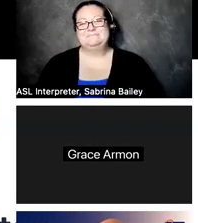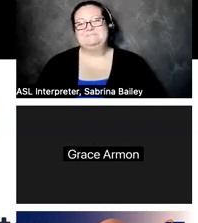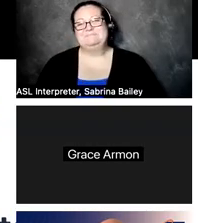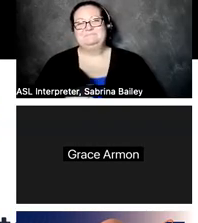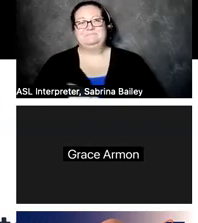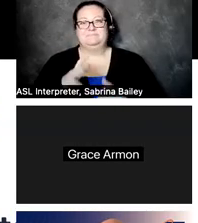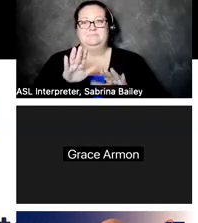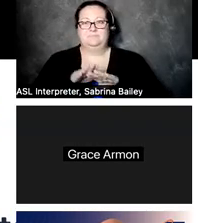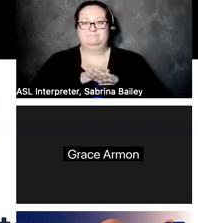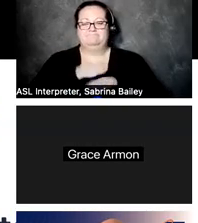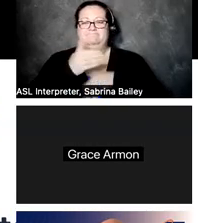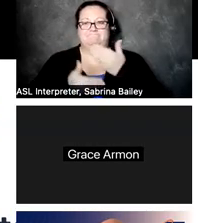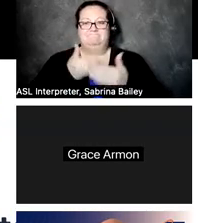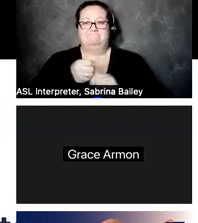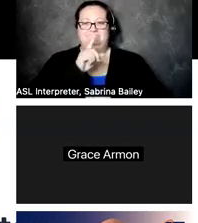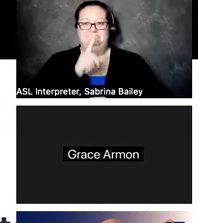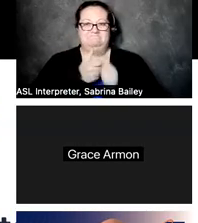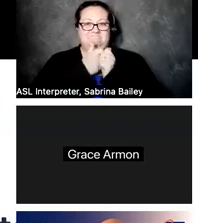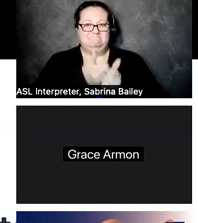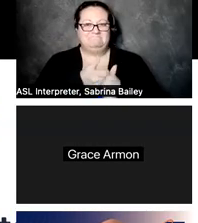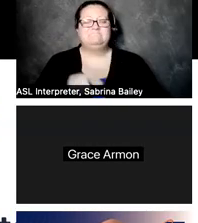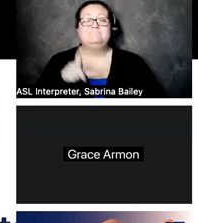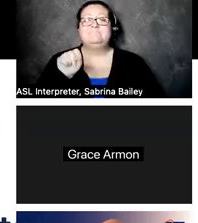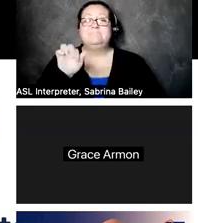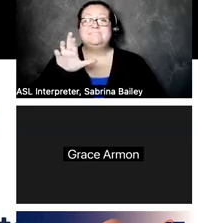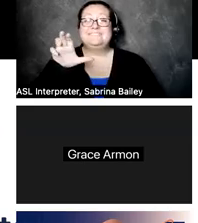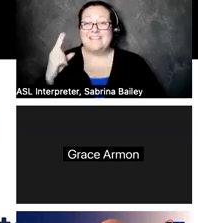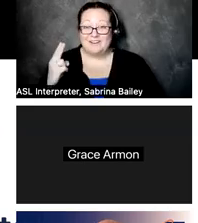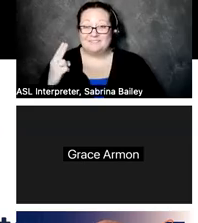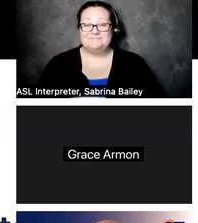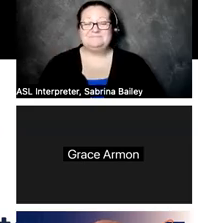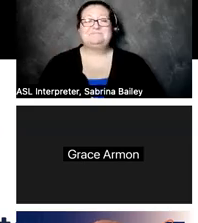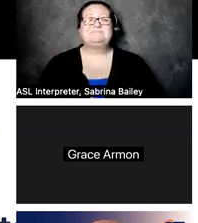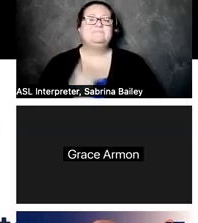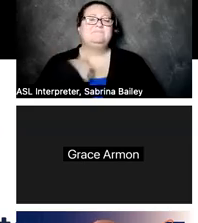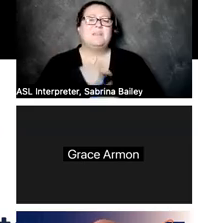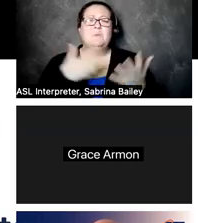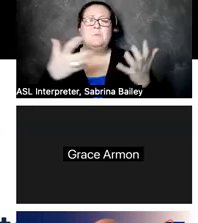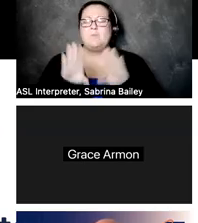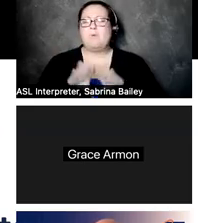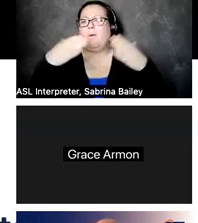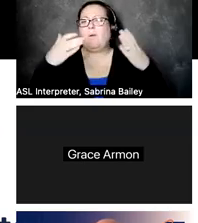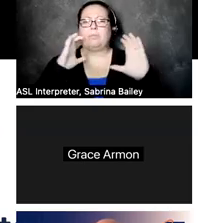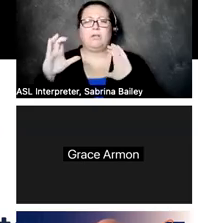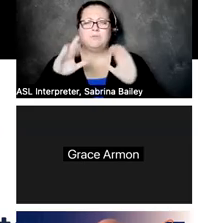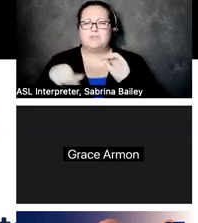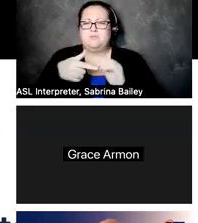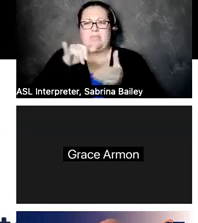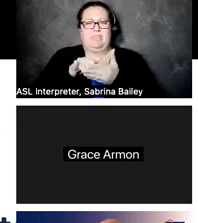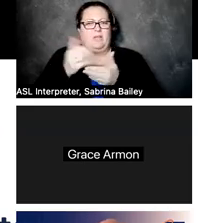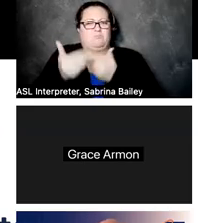myself here. So Tara, so we just want to kind of have an open conversation about this.